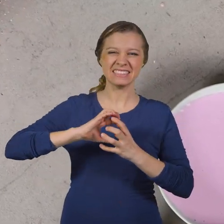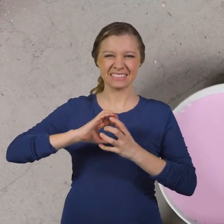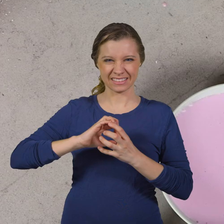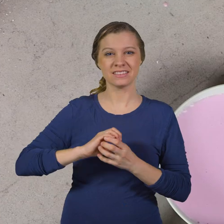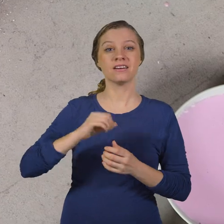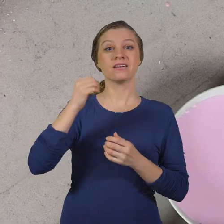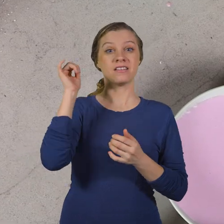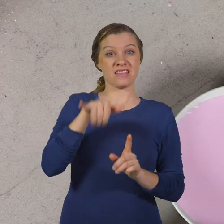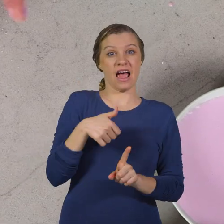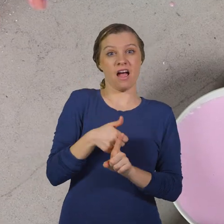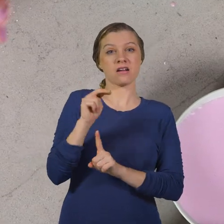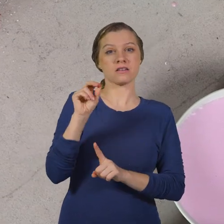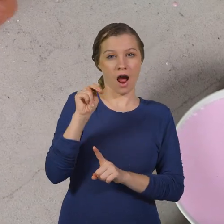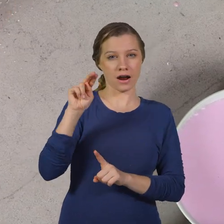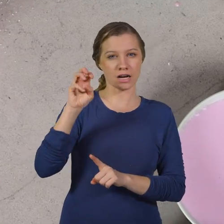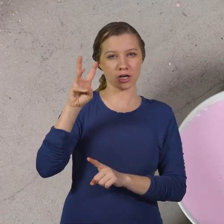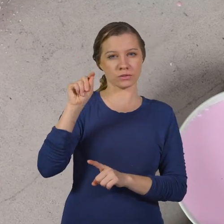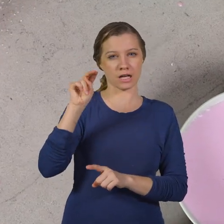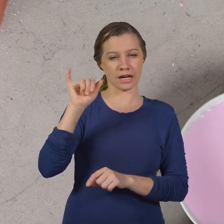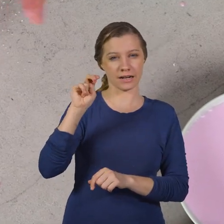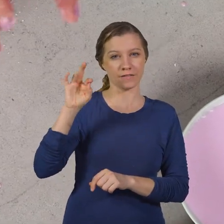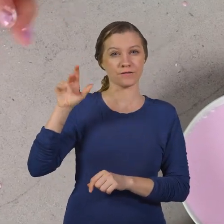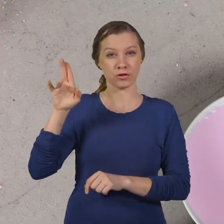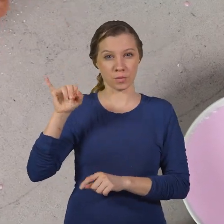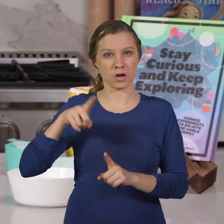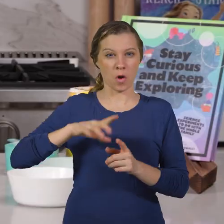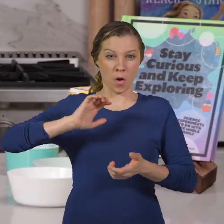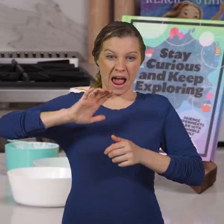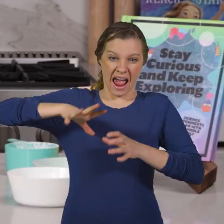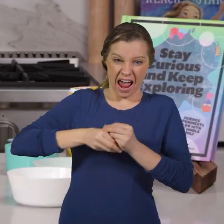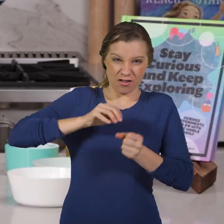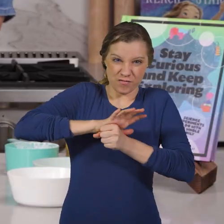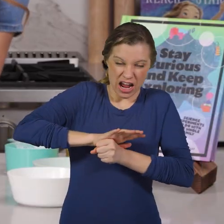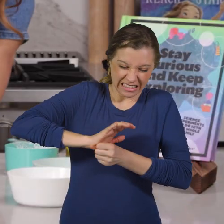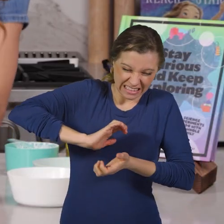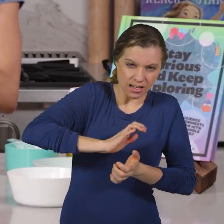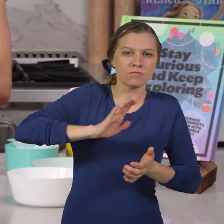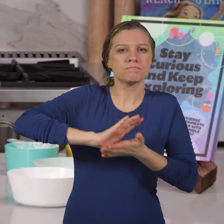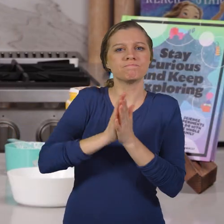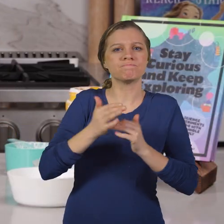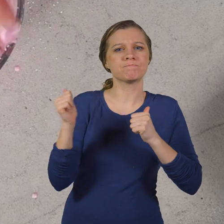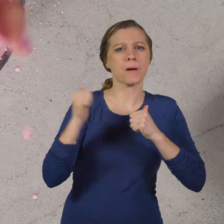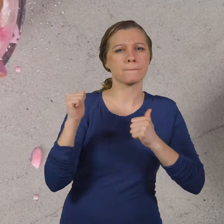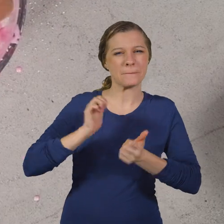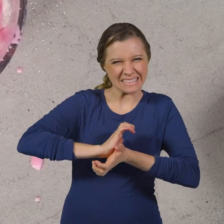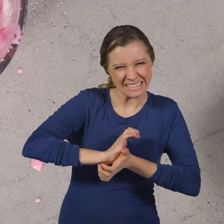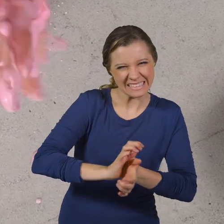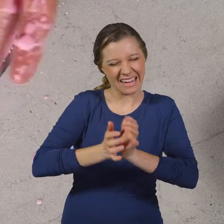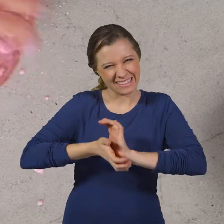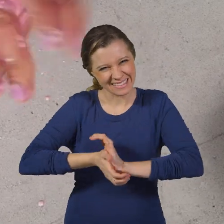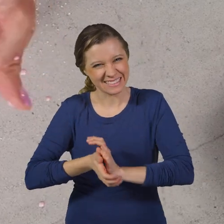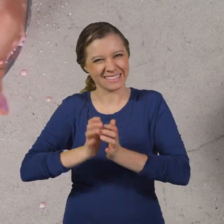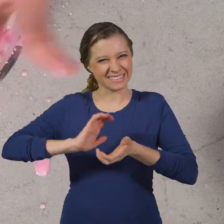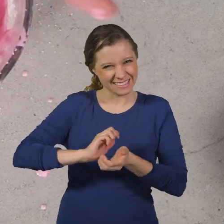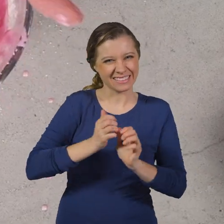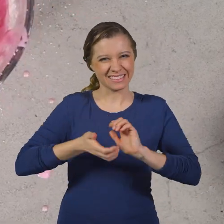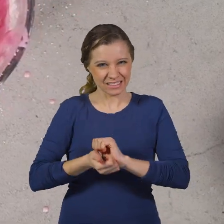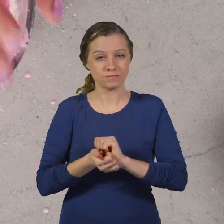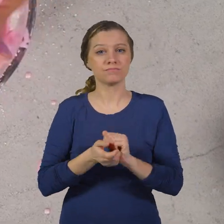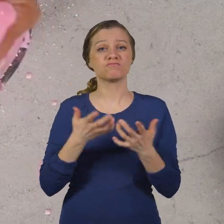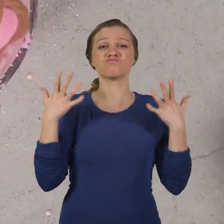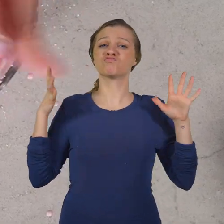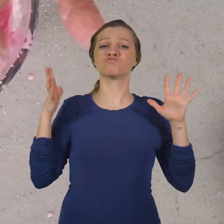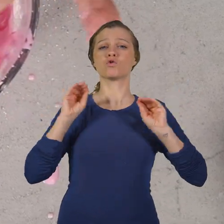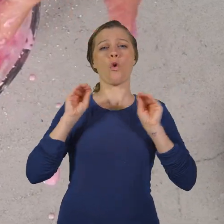acts like a solid, because a non-Newtonian fluid like this one, when we add pressure to it, it acts like a